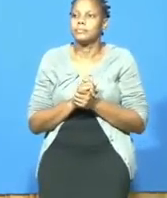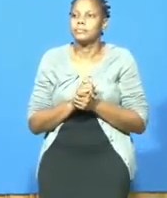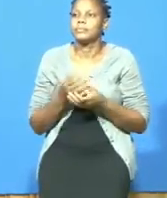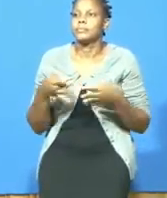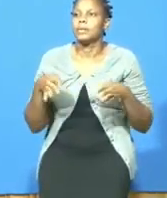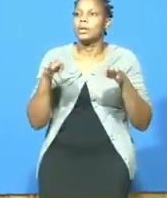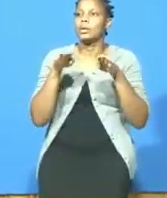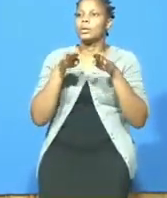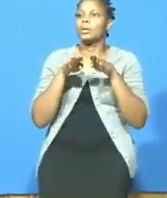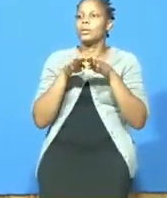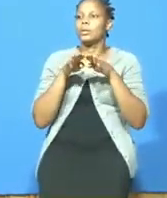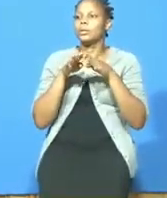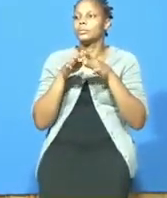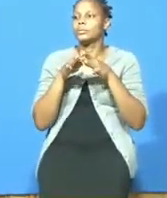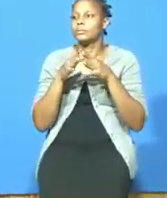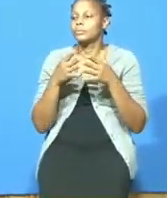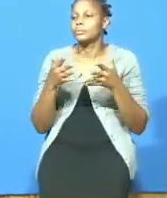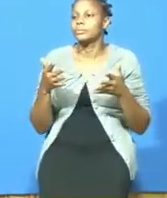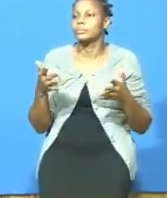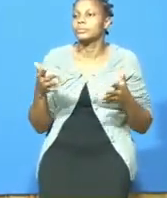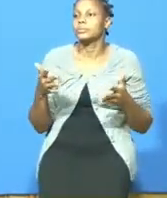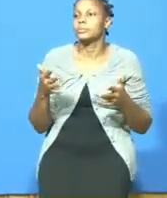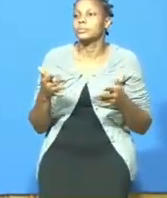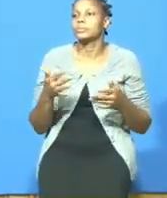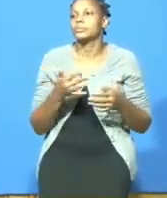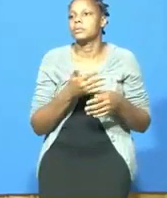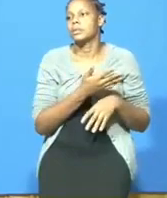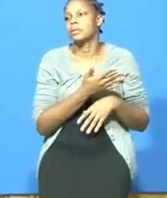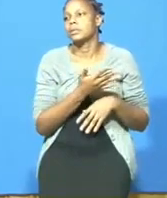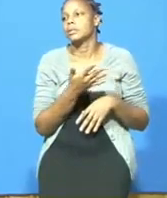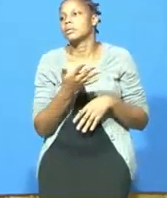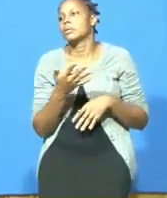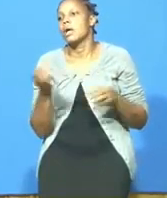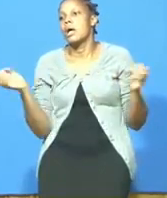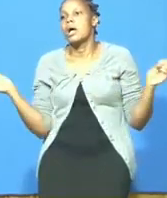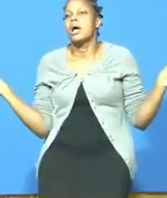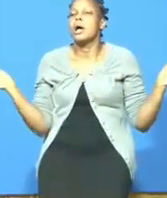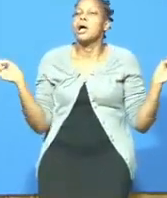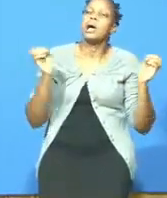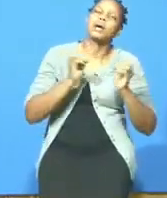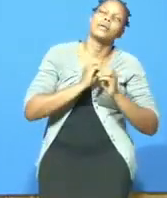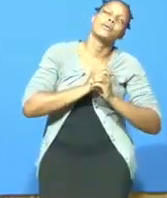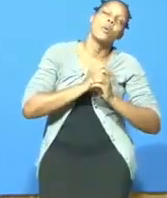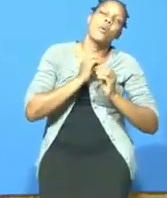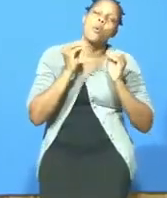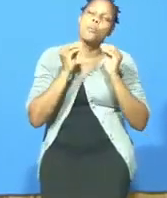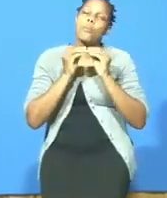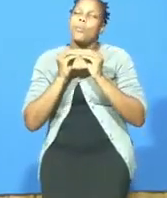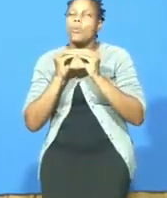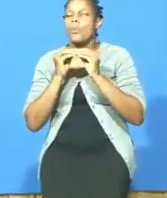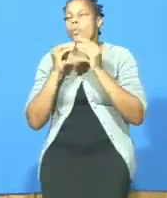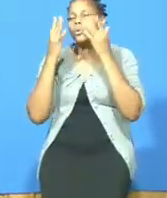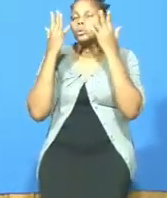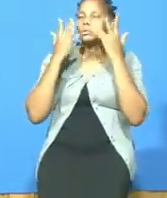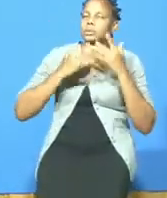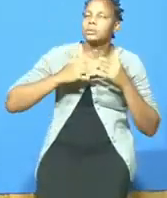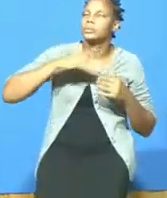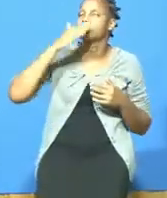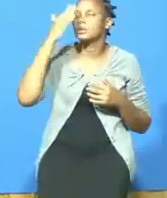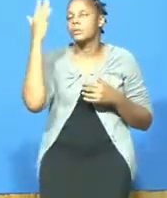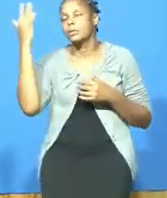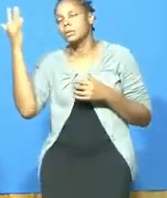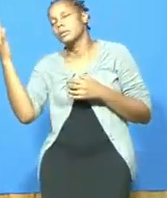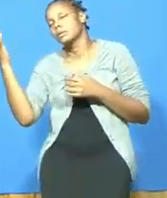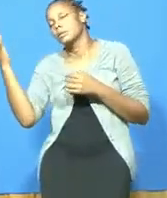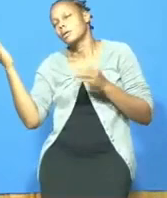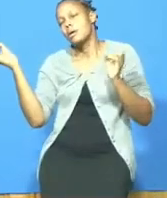Closing moments, closing moments. No sorrow there. Closing moments.